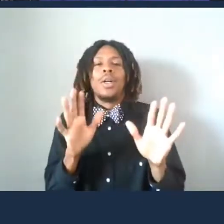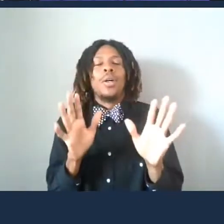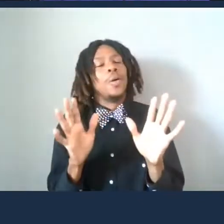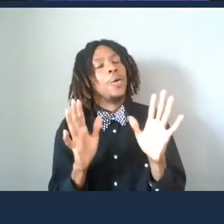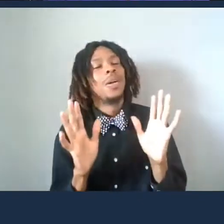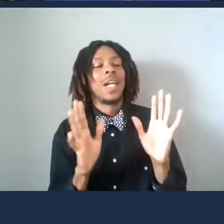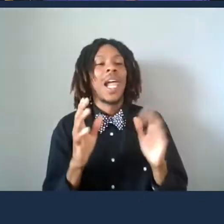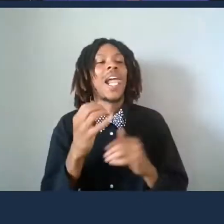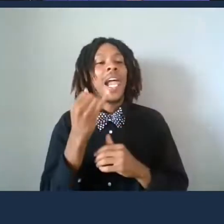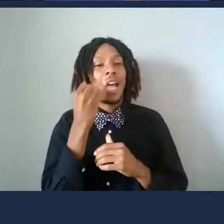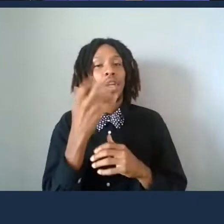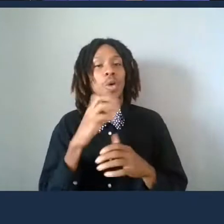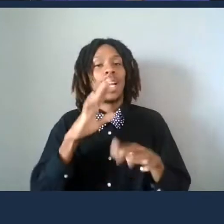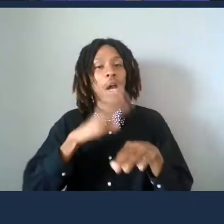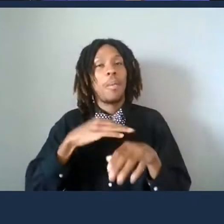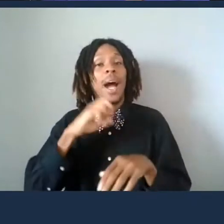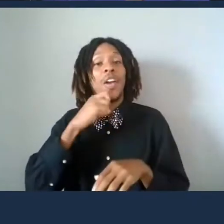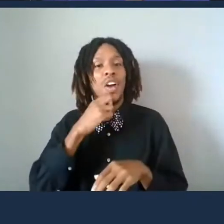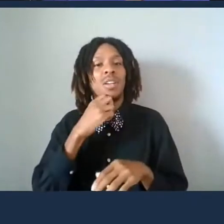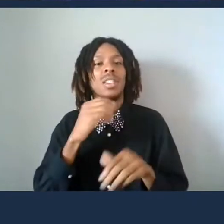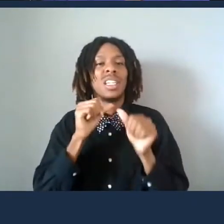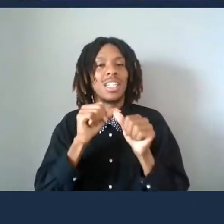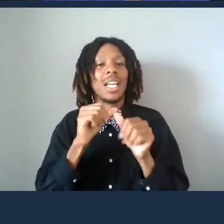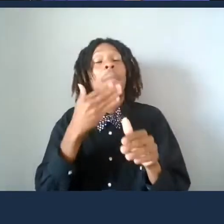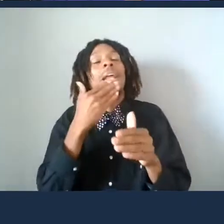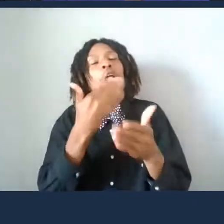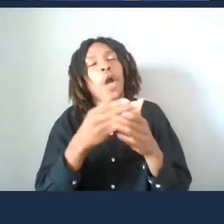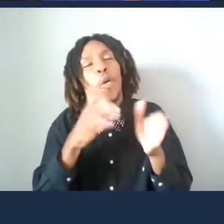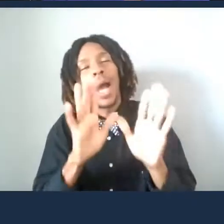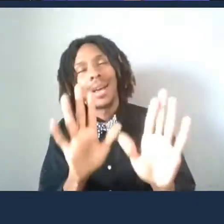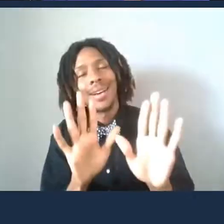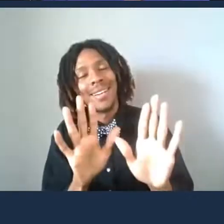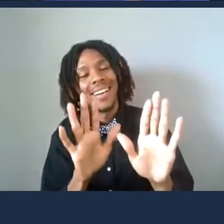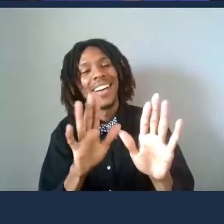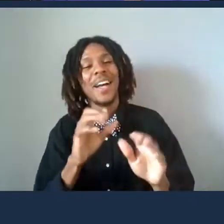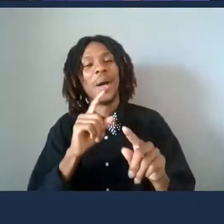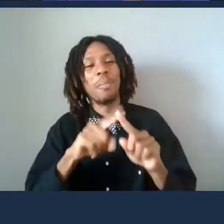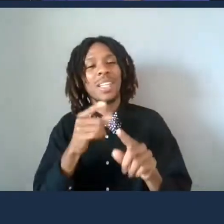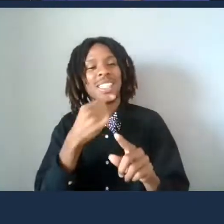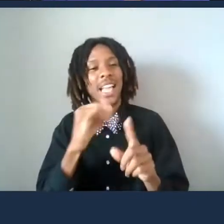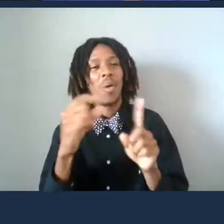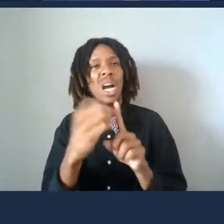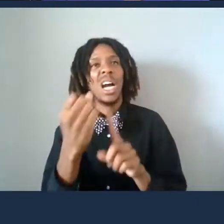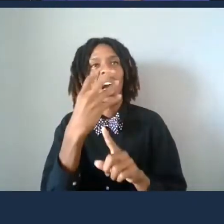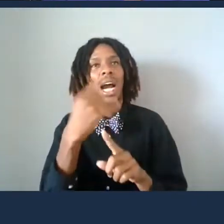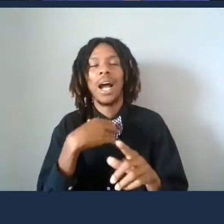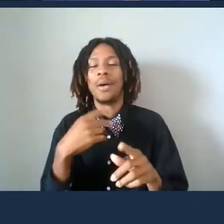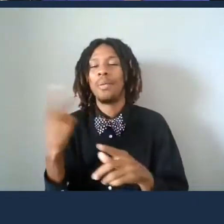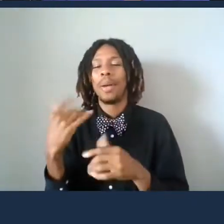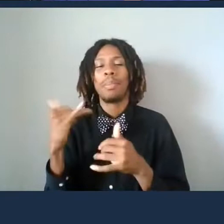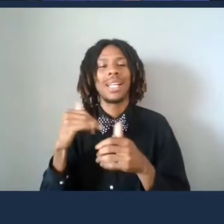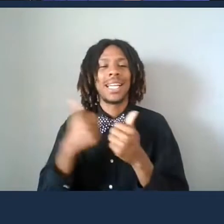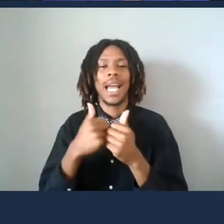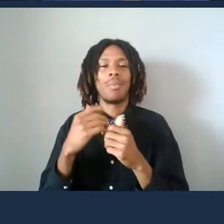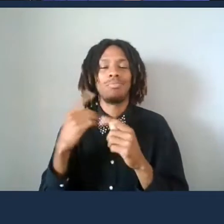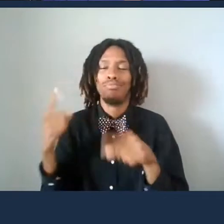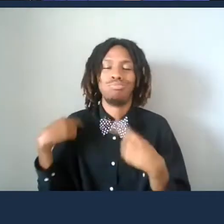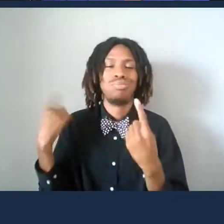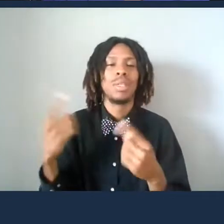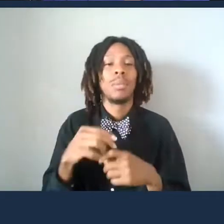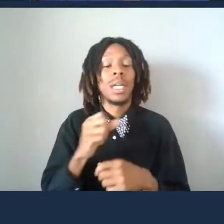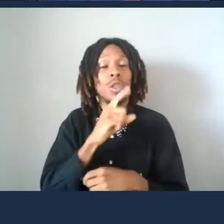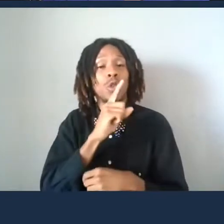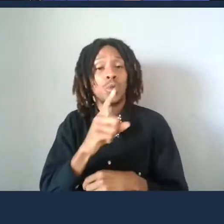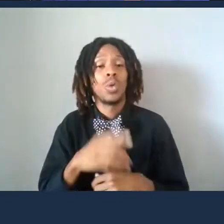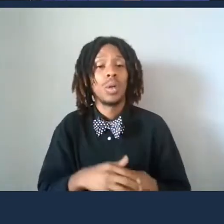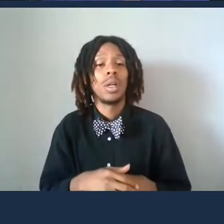So if you want to get on my nerves, in a good way, you can say that word. Nick and I used to play this game all the time, but it's true.